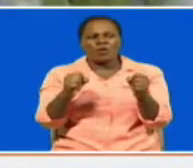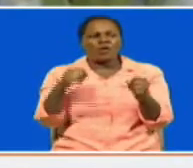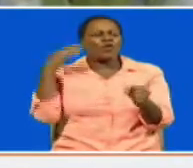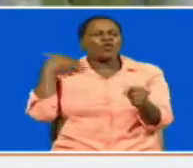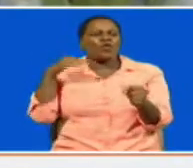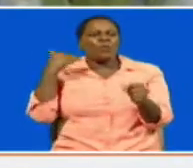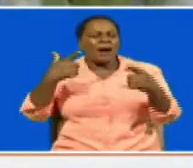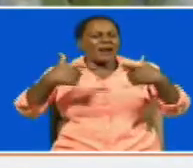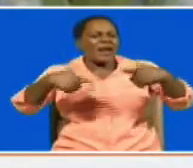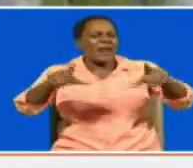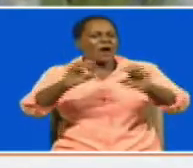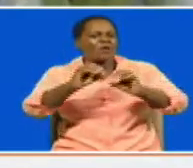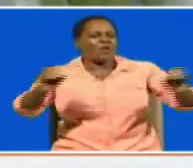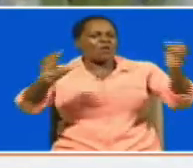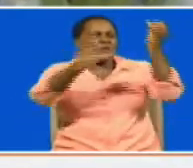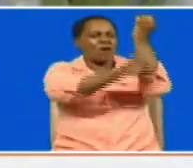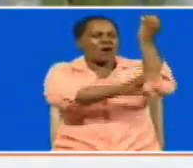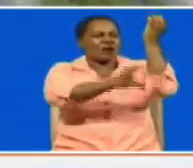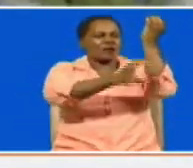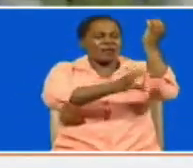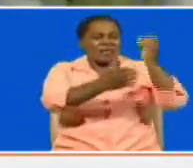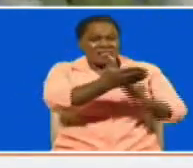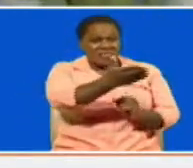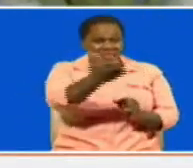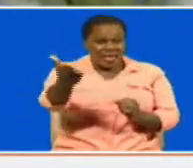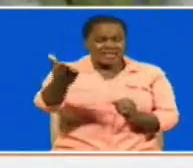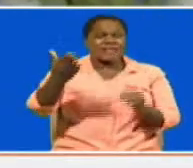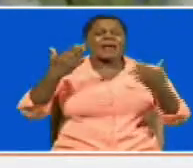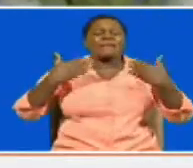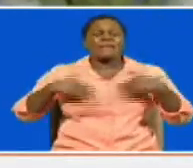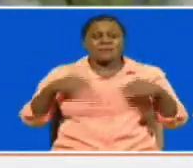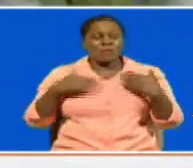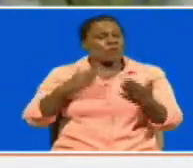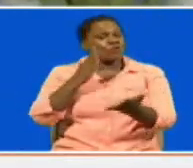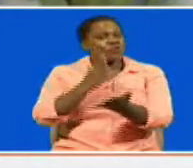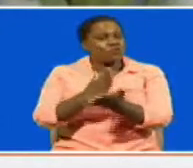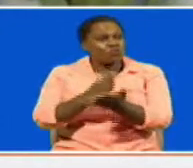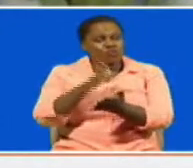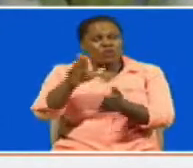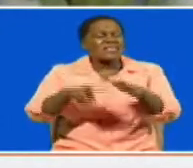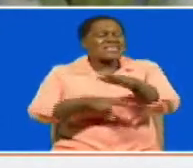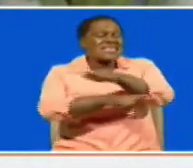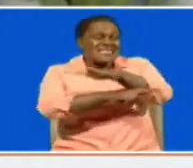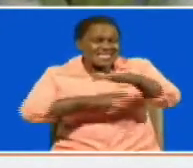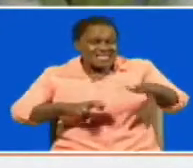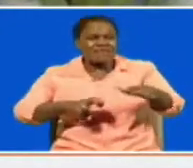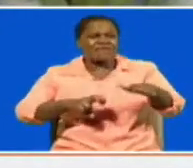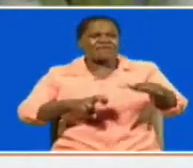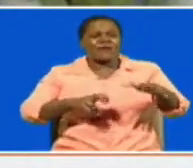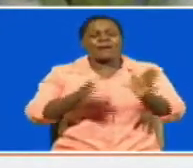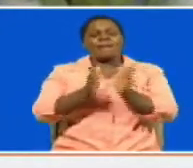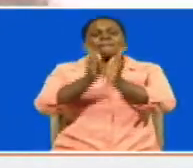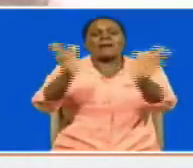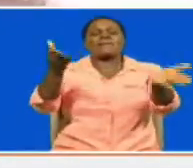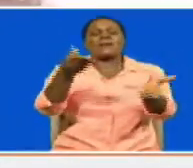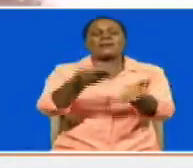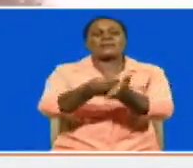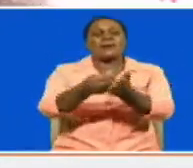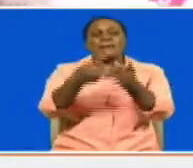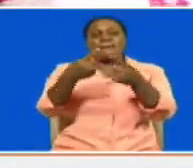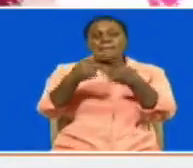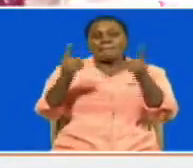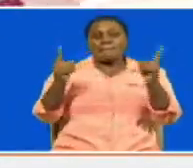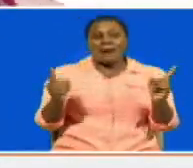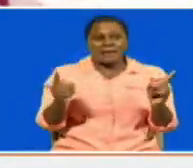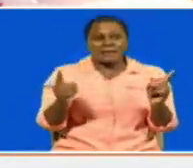will not be entertained in this country, those are the people who have stolen money belonging to the people of Kenya.